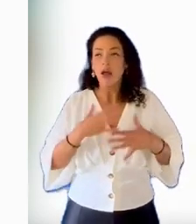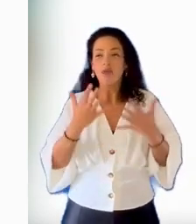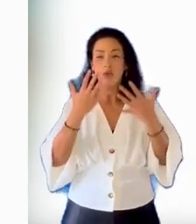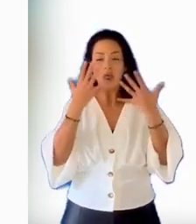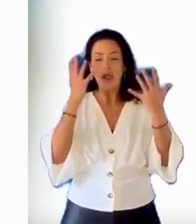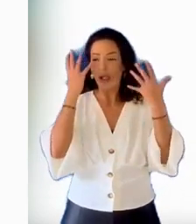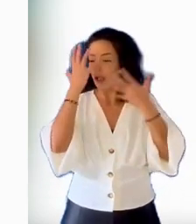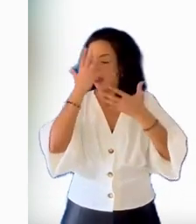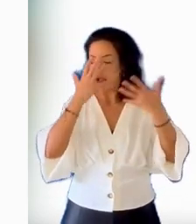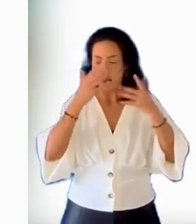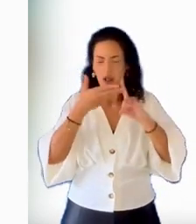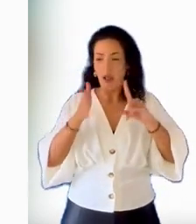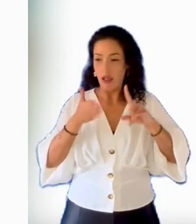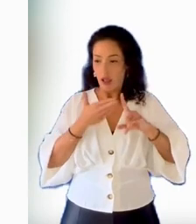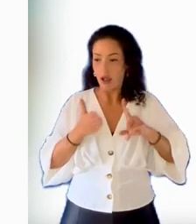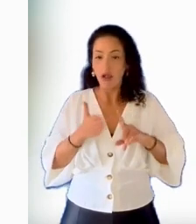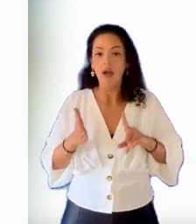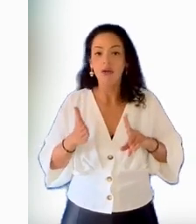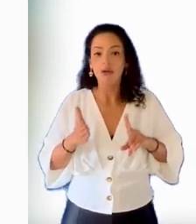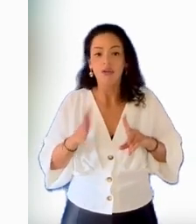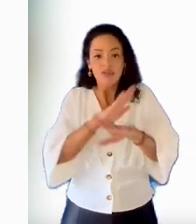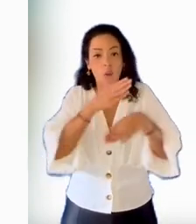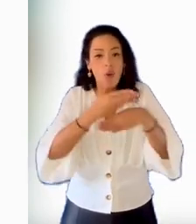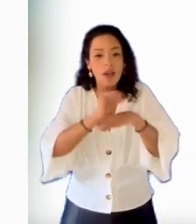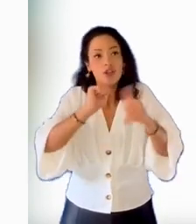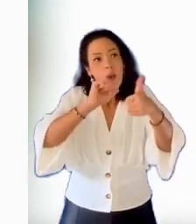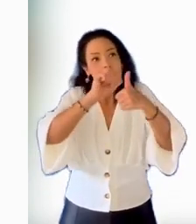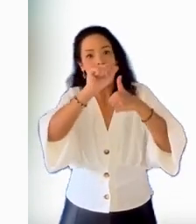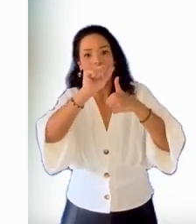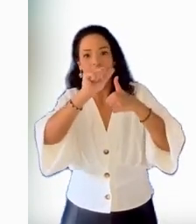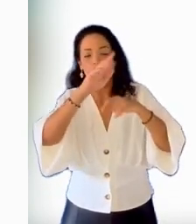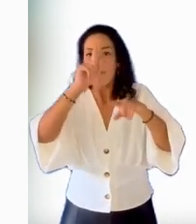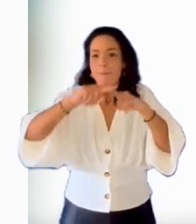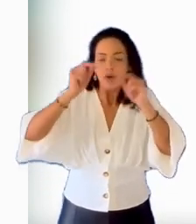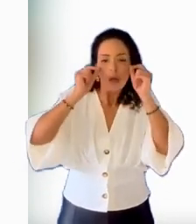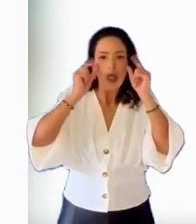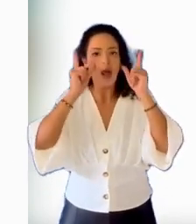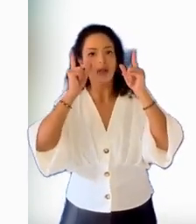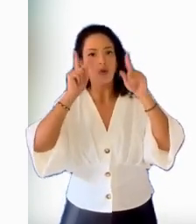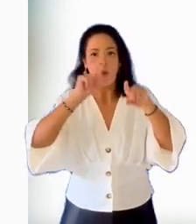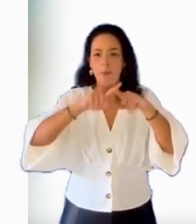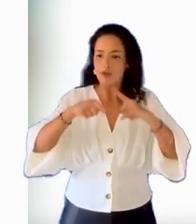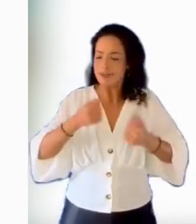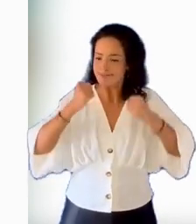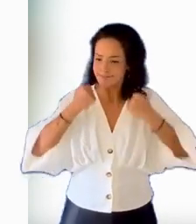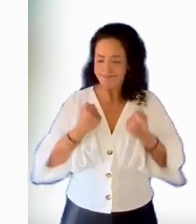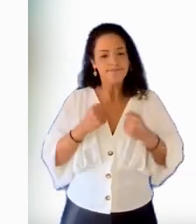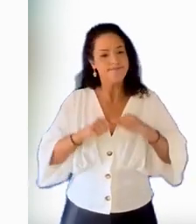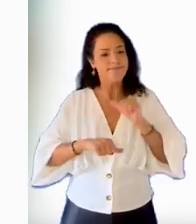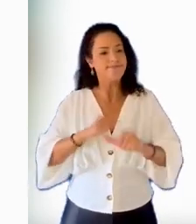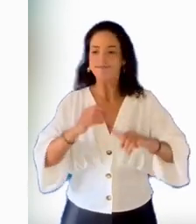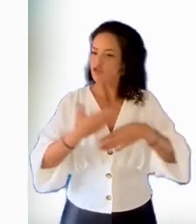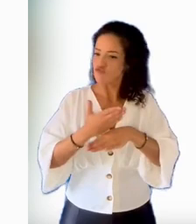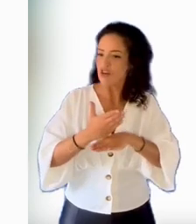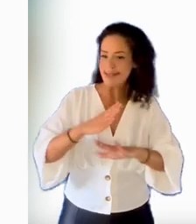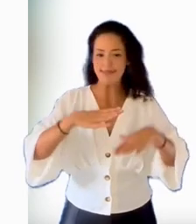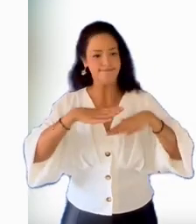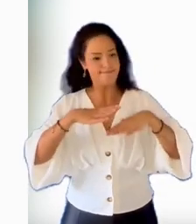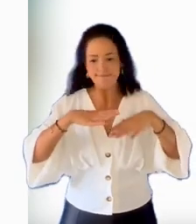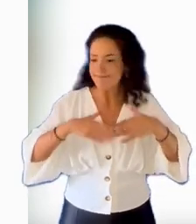overwhelmed, disoriented and distracted, not at our best, our most alert or our most astute. Like the capacity for